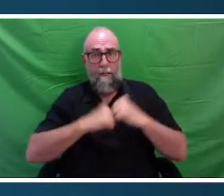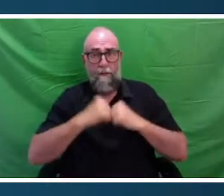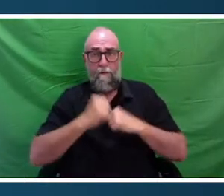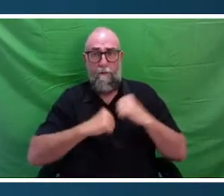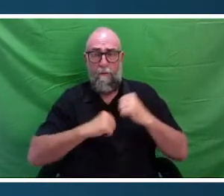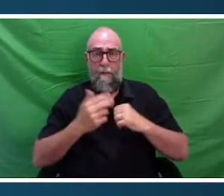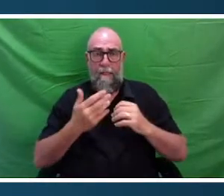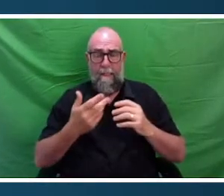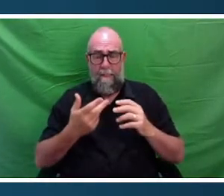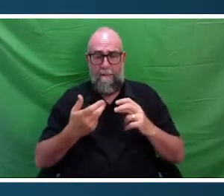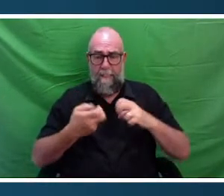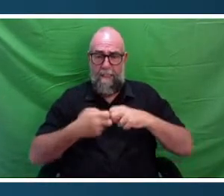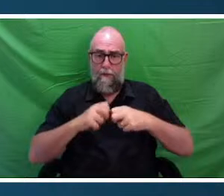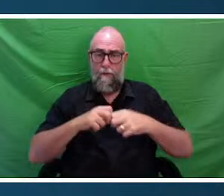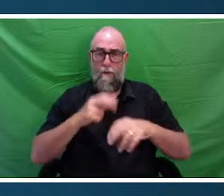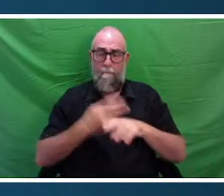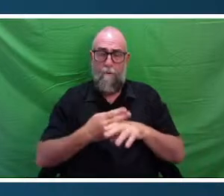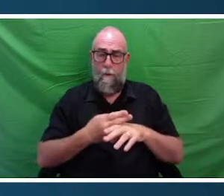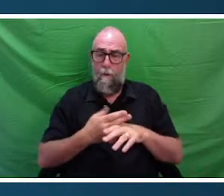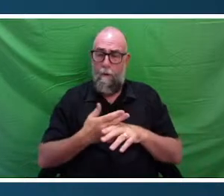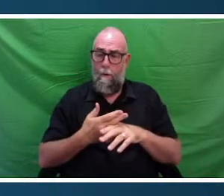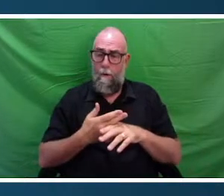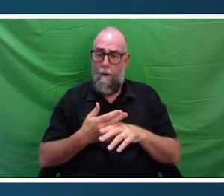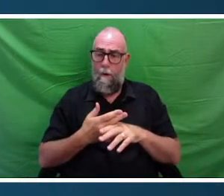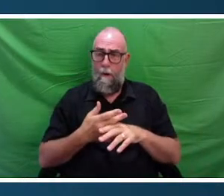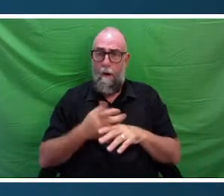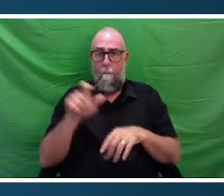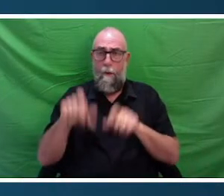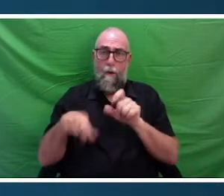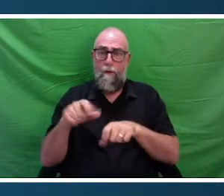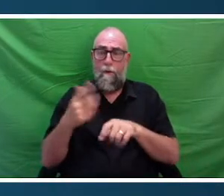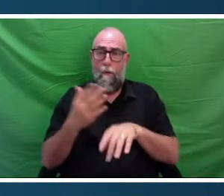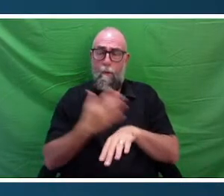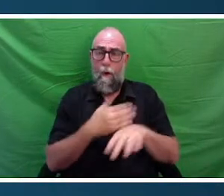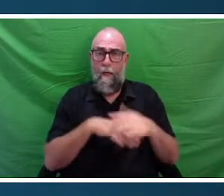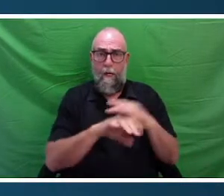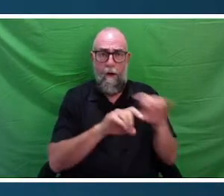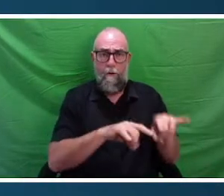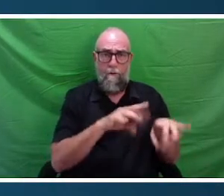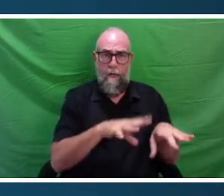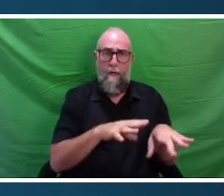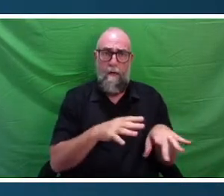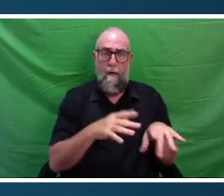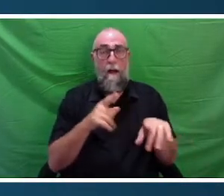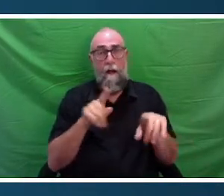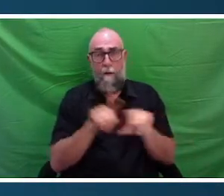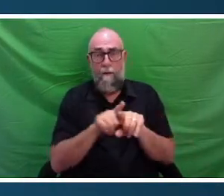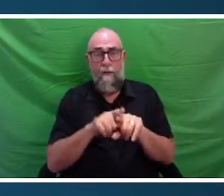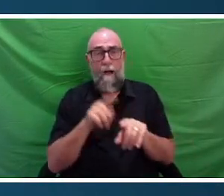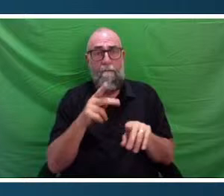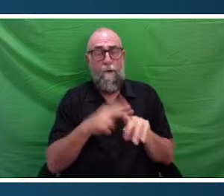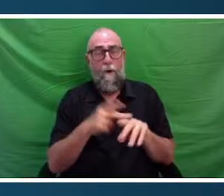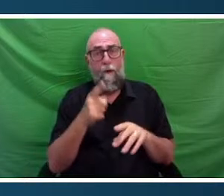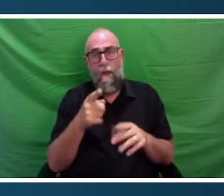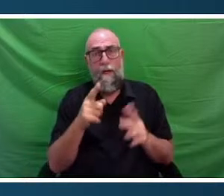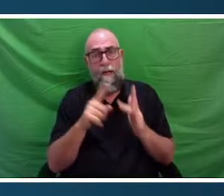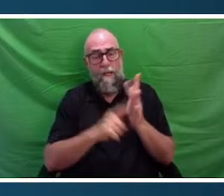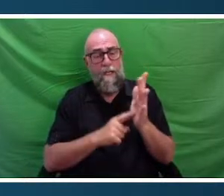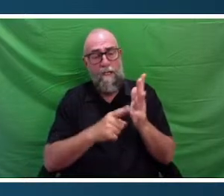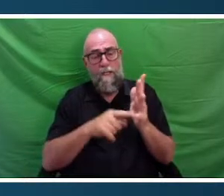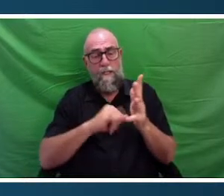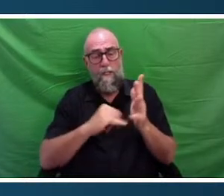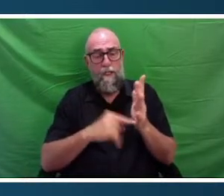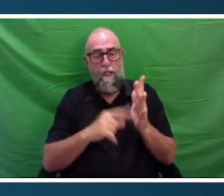worker experience in Australia, particularly with you know, interaction with the justice system, I think, which is increasing.